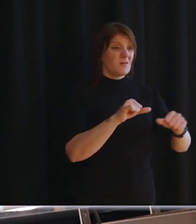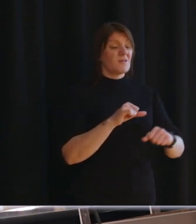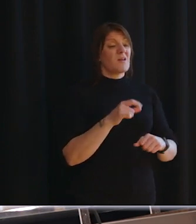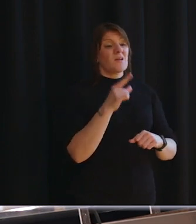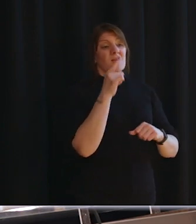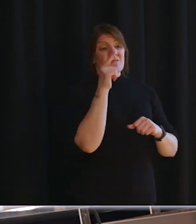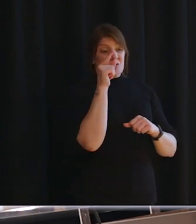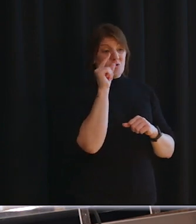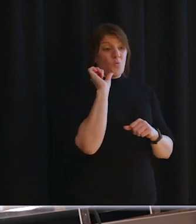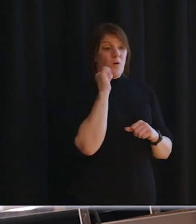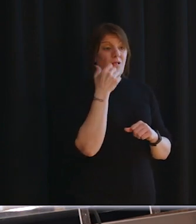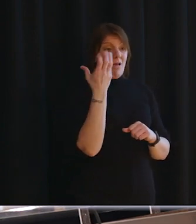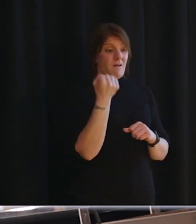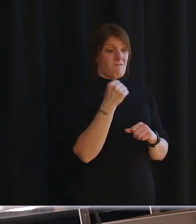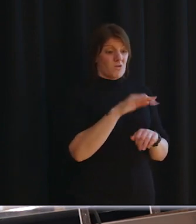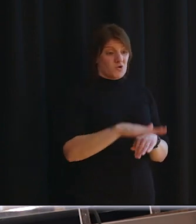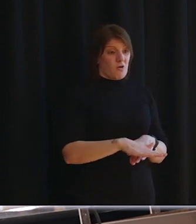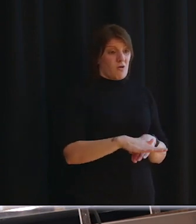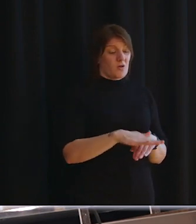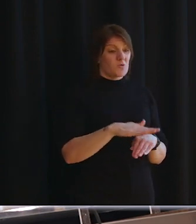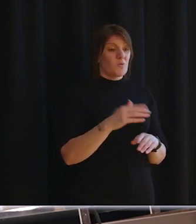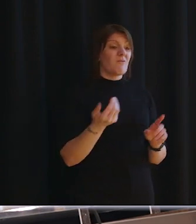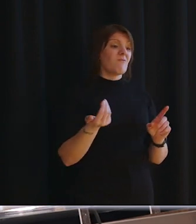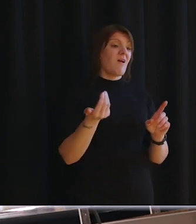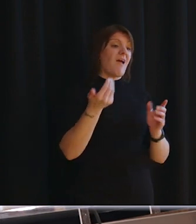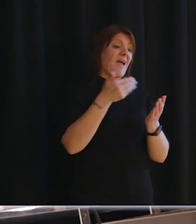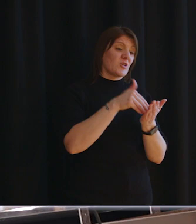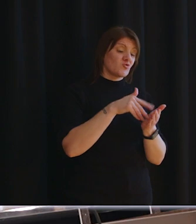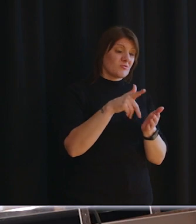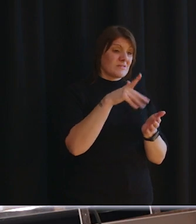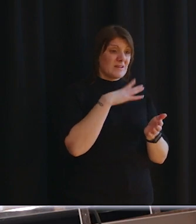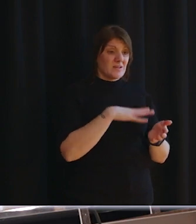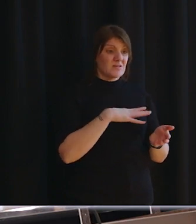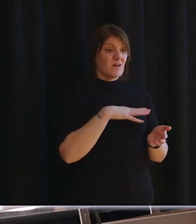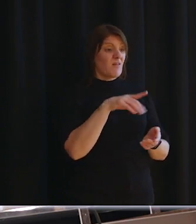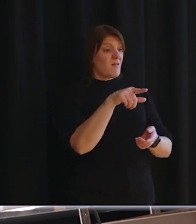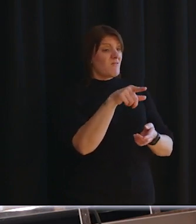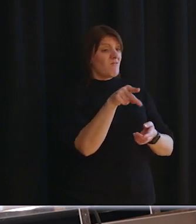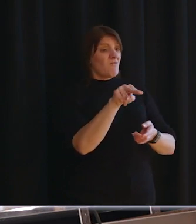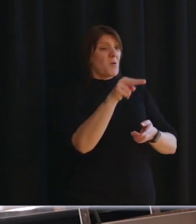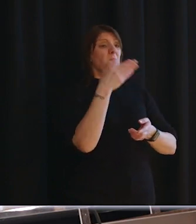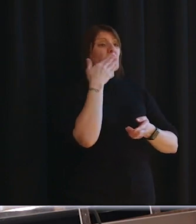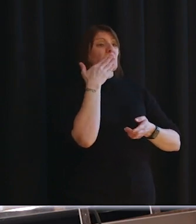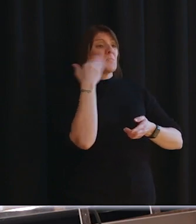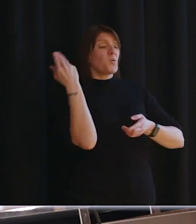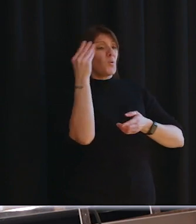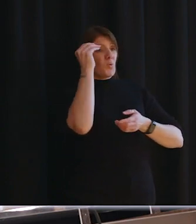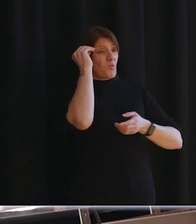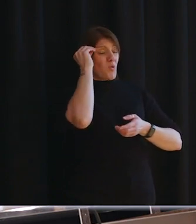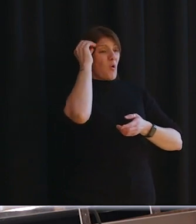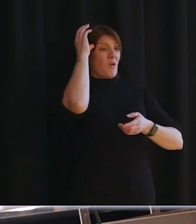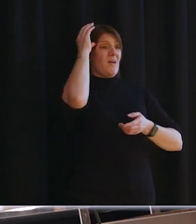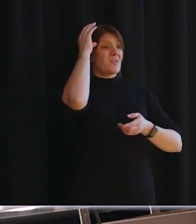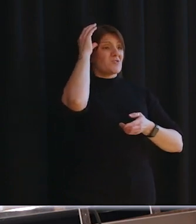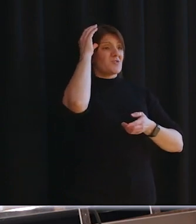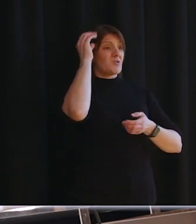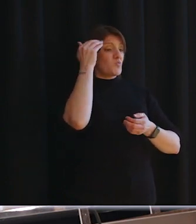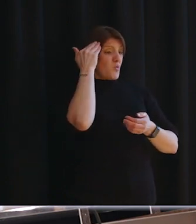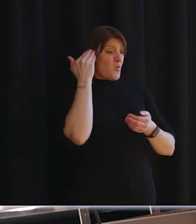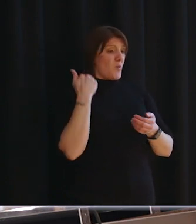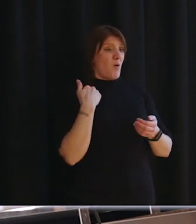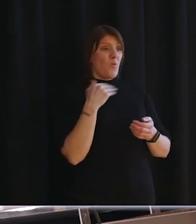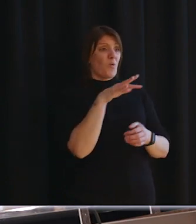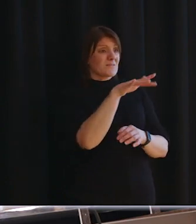additional needs, if you don't have any of that knowledge, if you don't know what's out there, if you